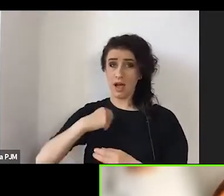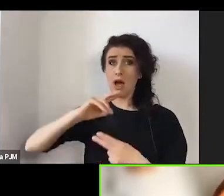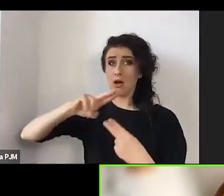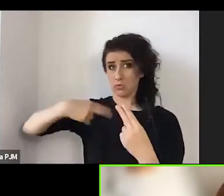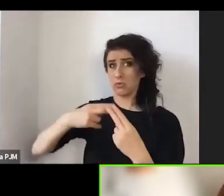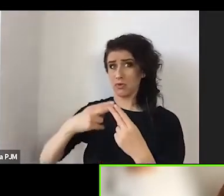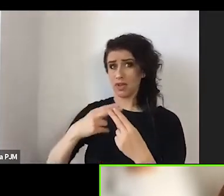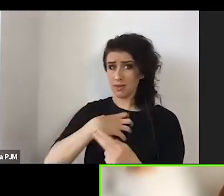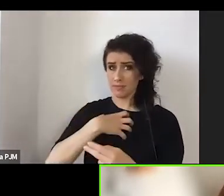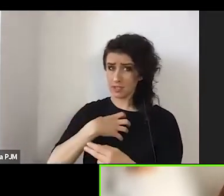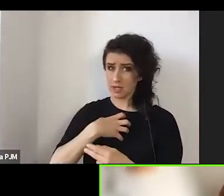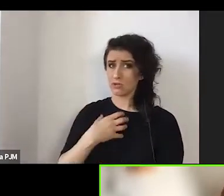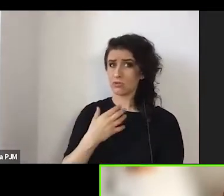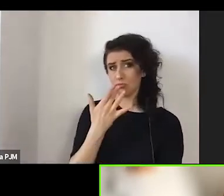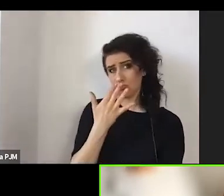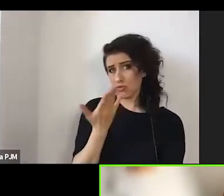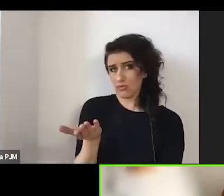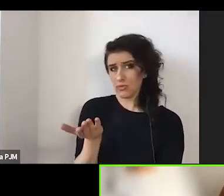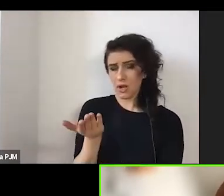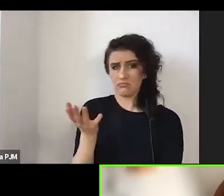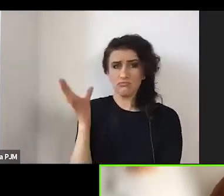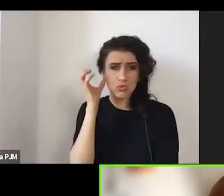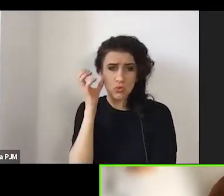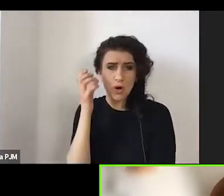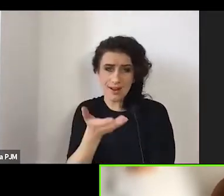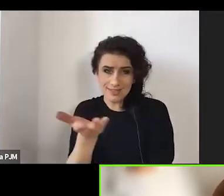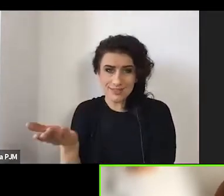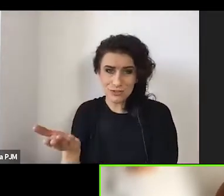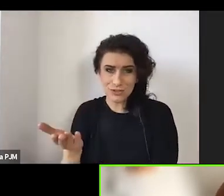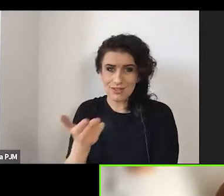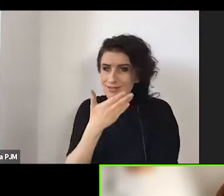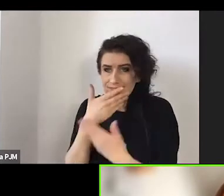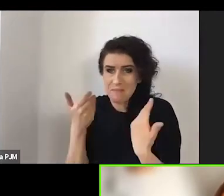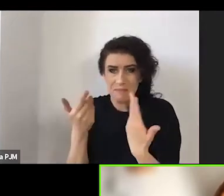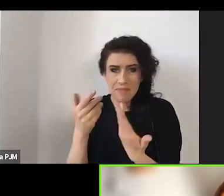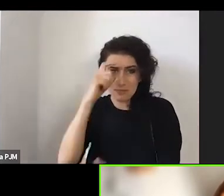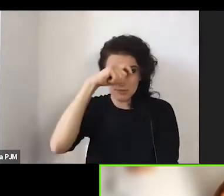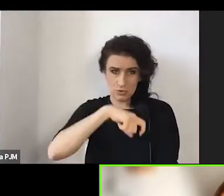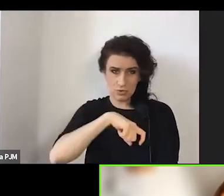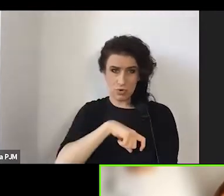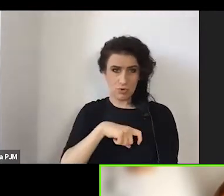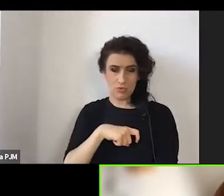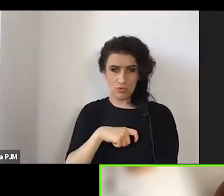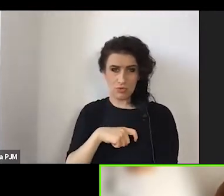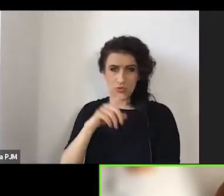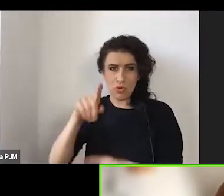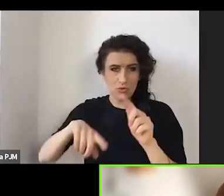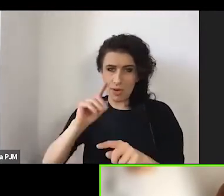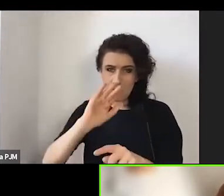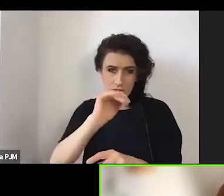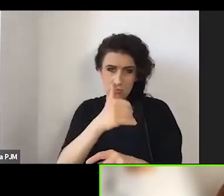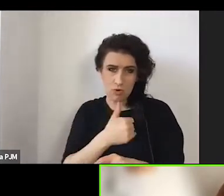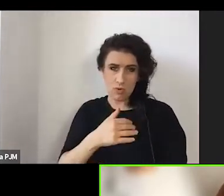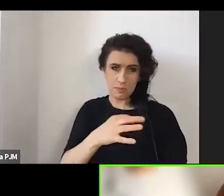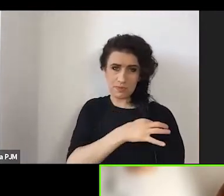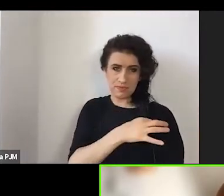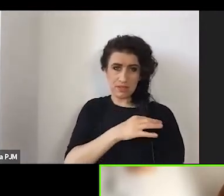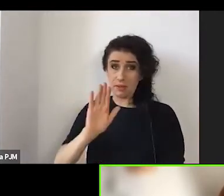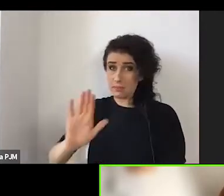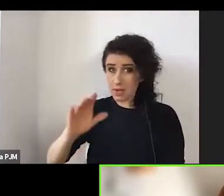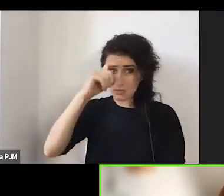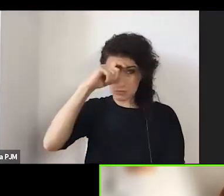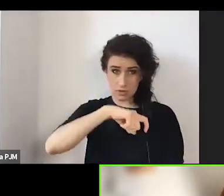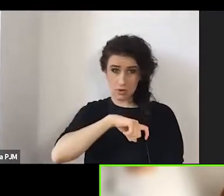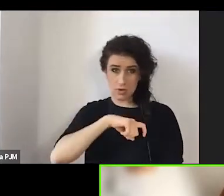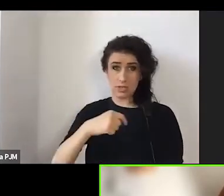psychologists like a normal school, because private schools do have one, and we're going to provide with one. And it was